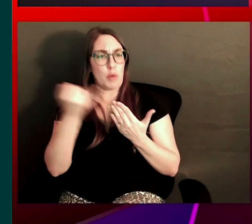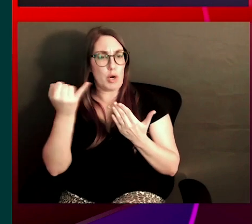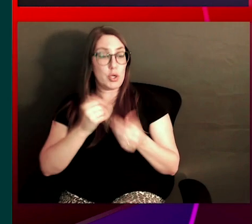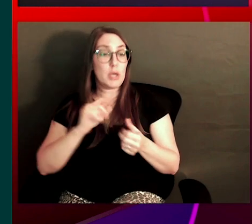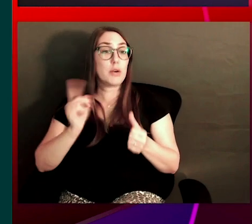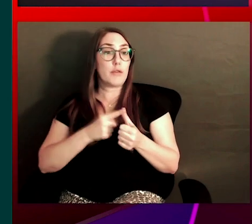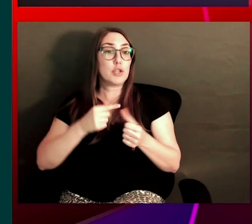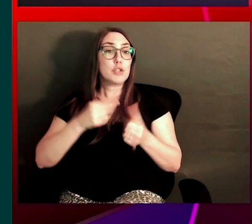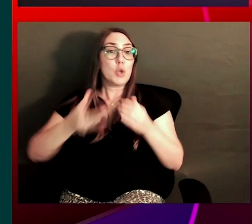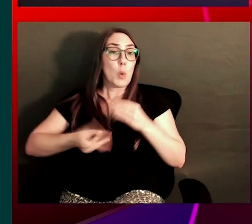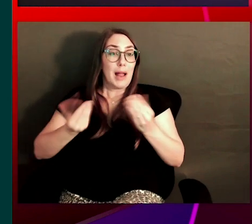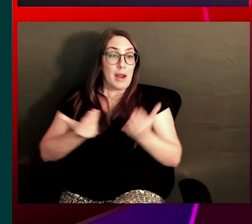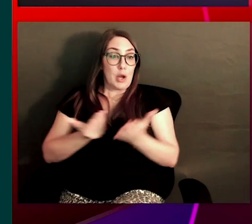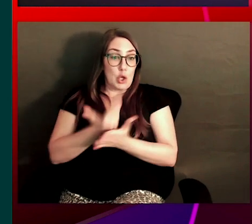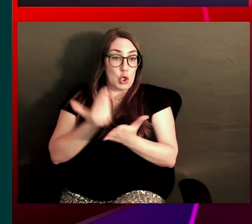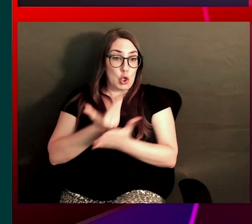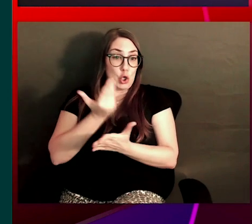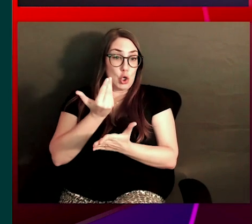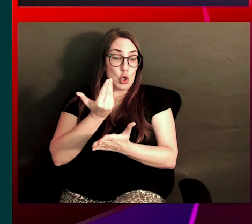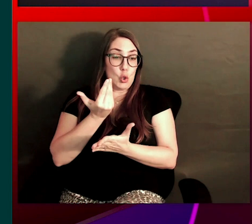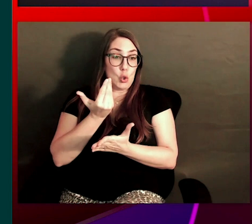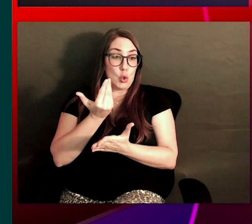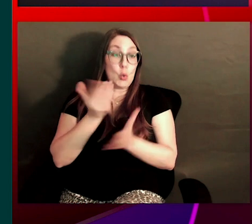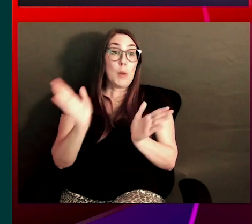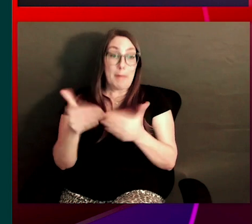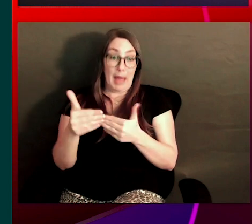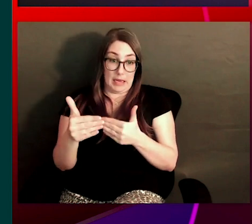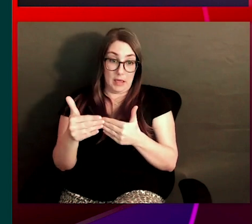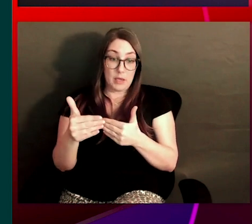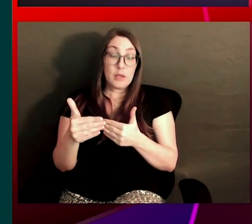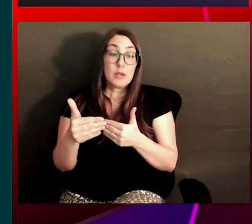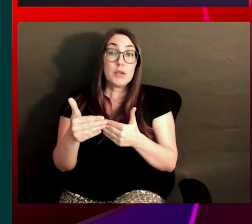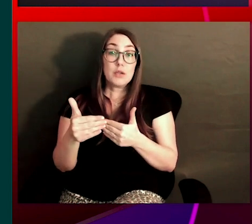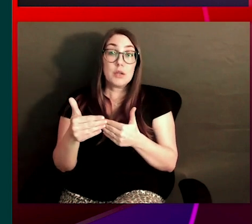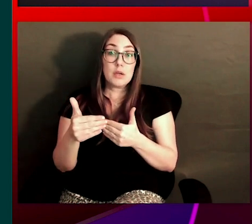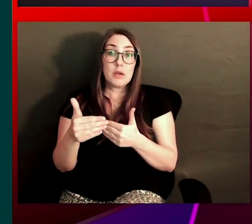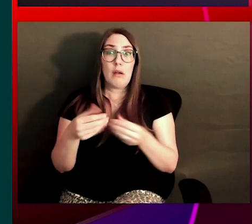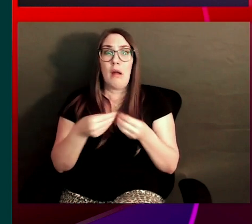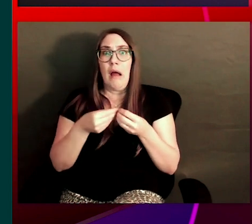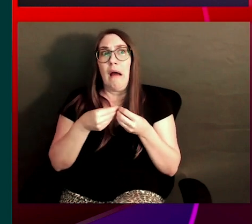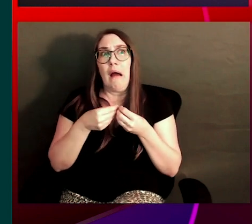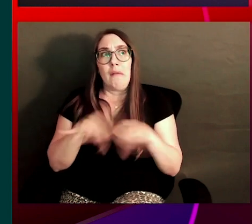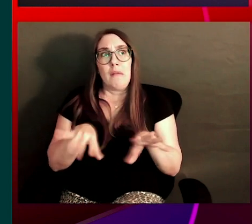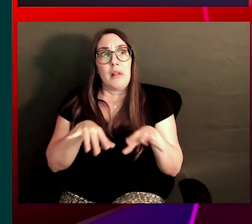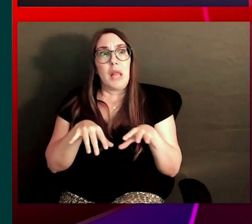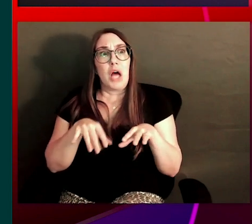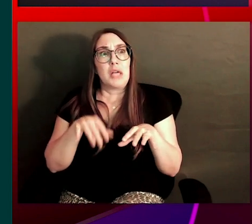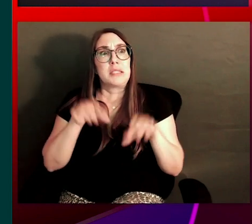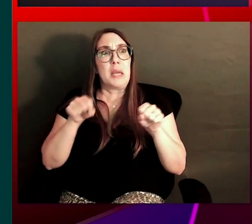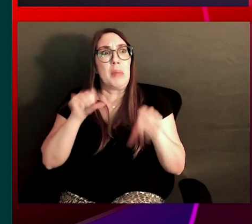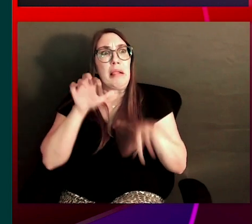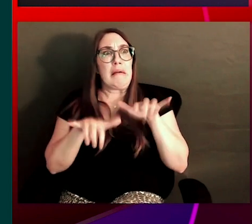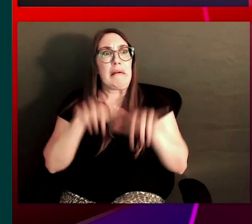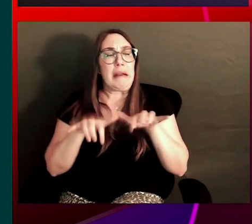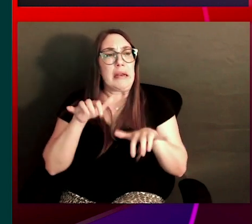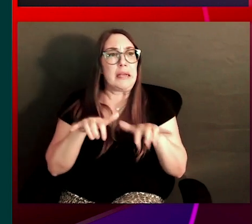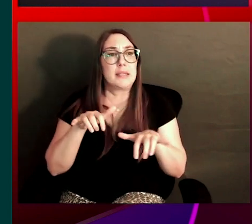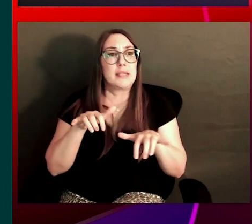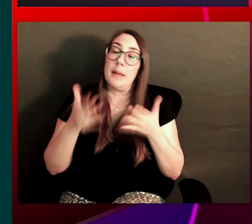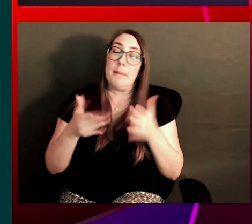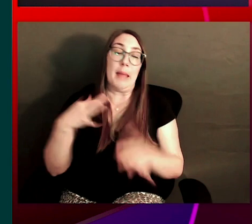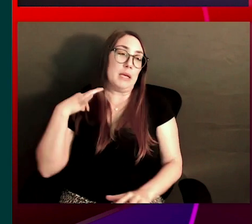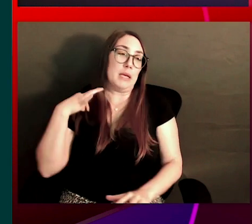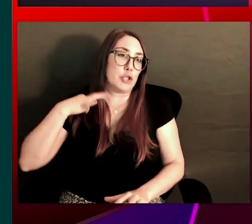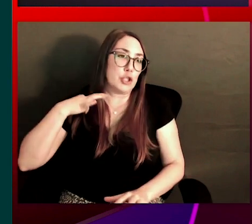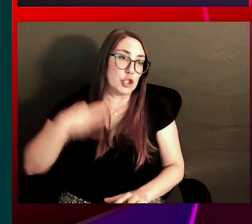new NuGet package. So we're going to I've lost the ability to type again. It must be the glare from the shirt. That's what it is. That is.